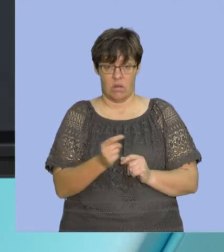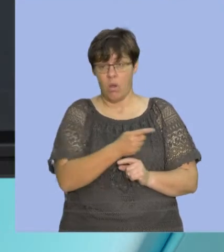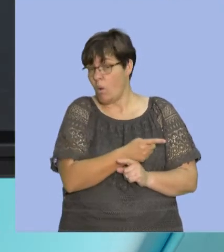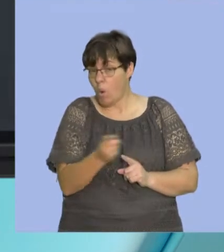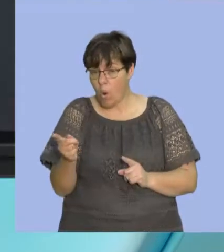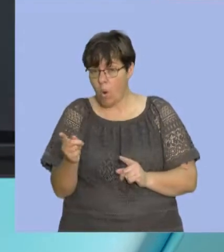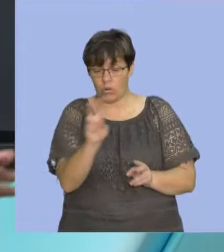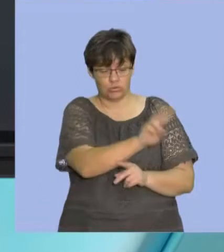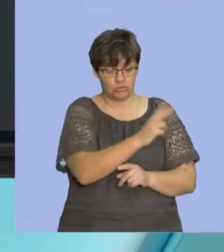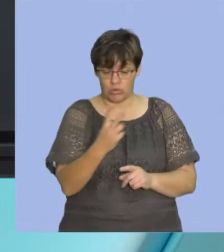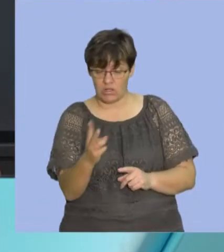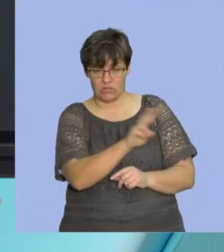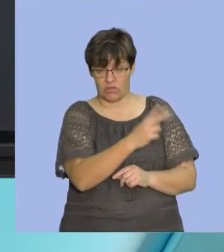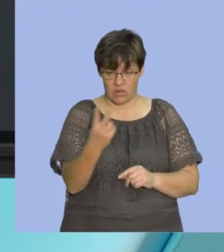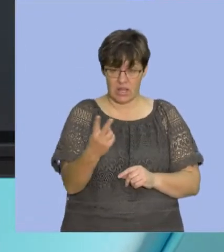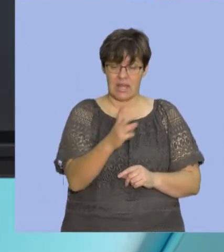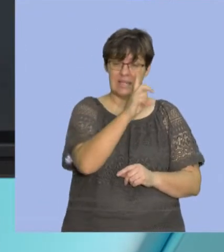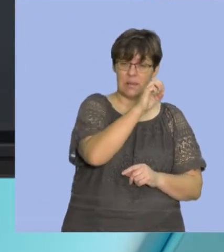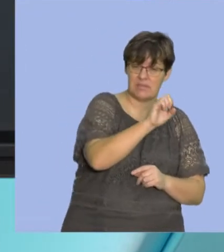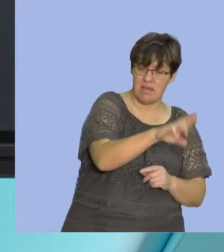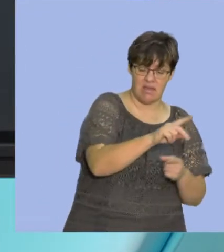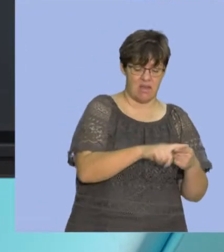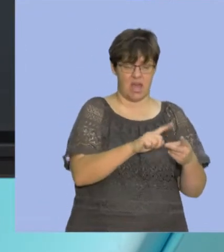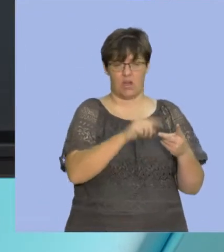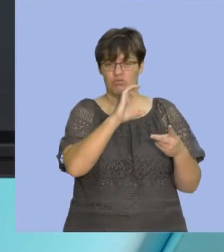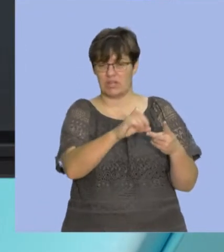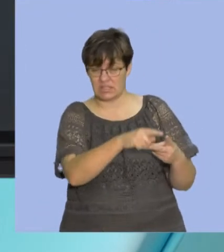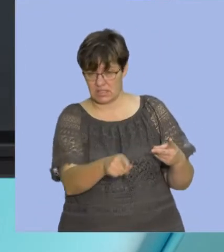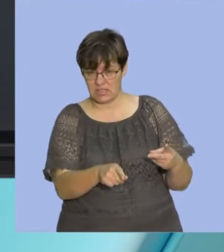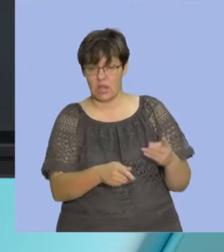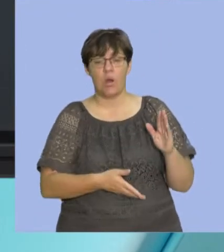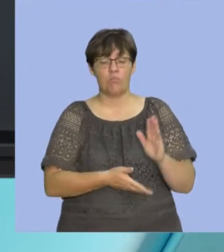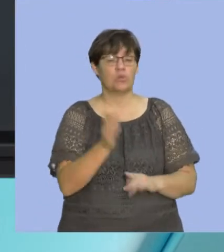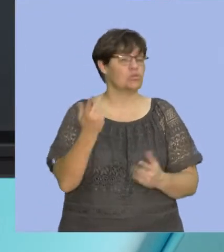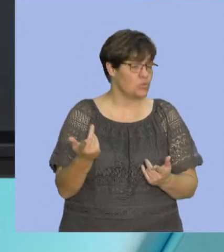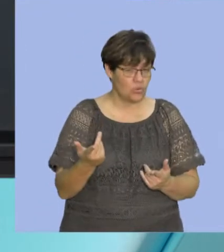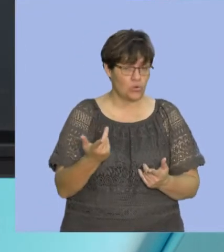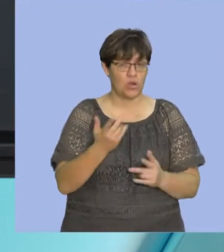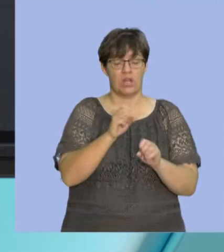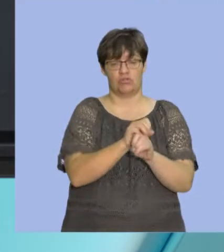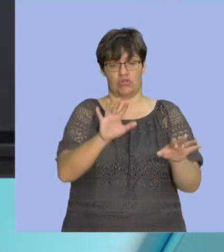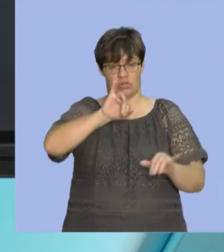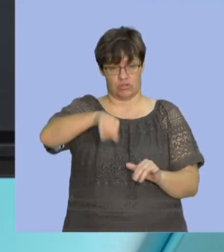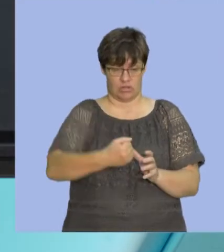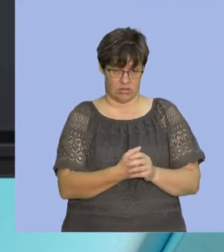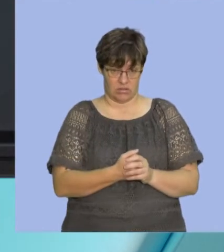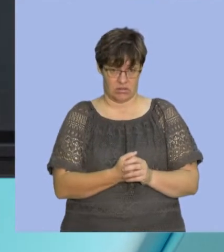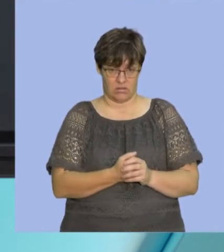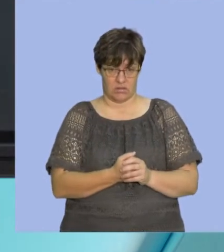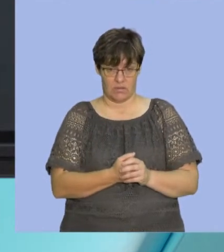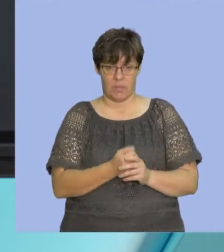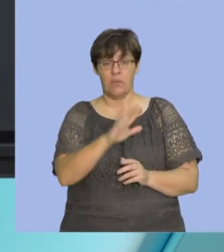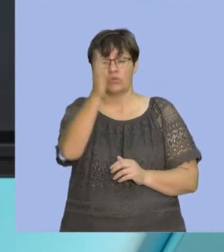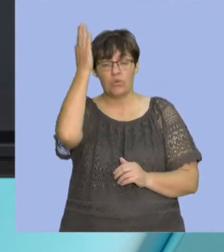these transfers of debtors and creditors are processed via the general journal. In other words, know